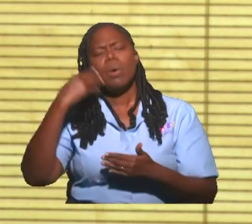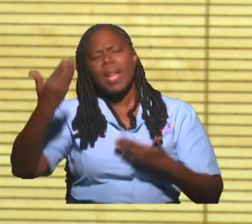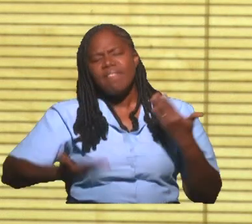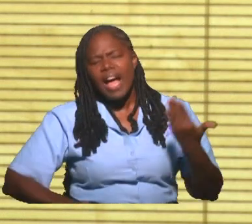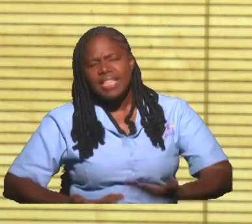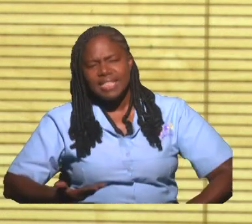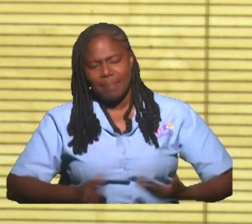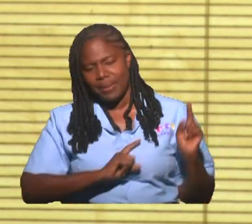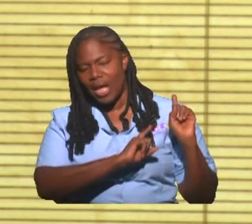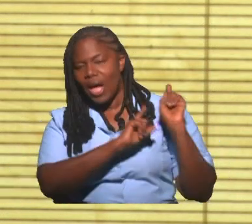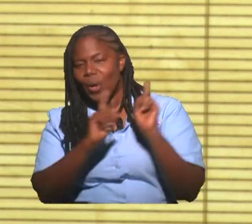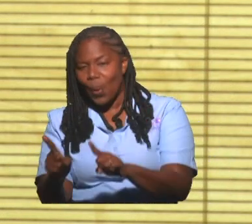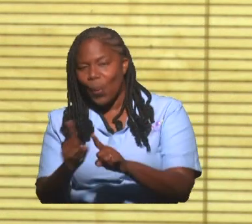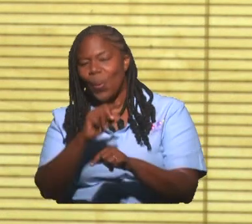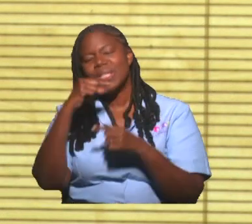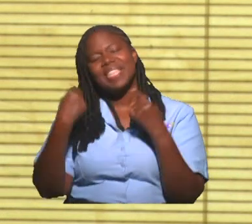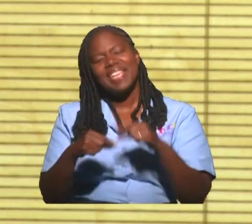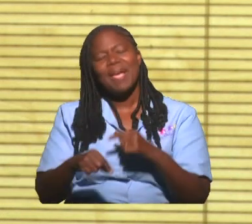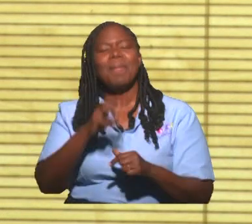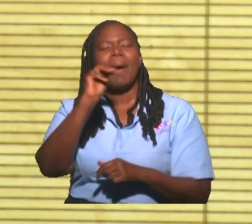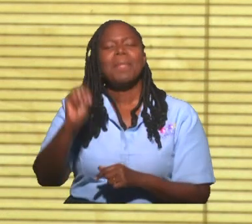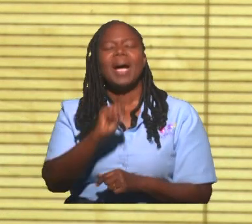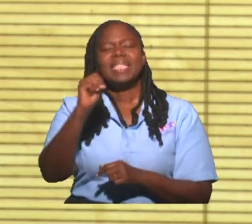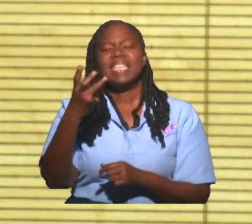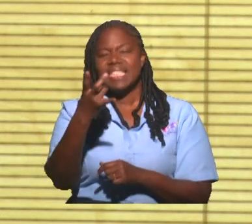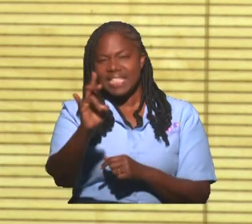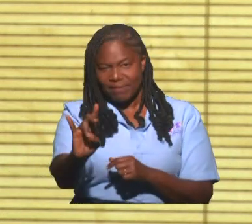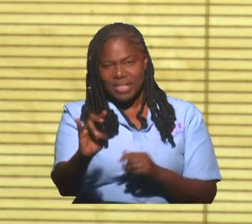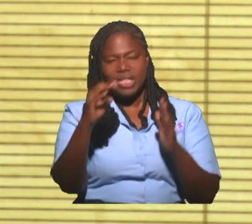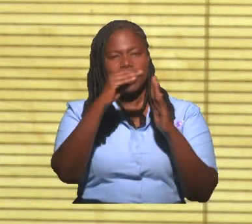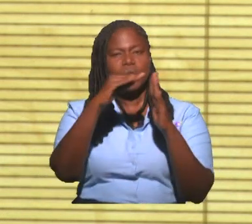attend the game on Monday the 17th between New Zealand